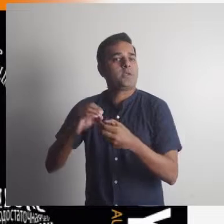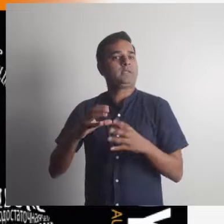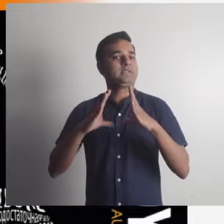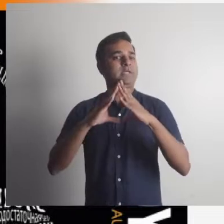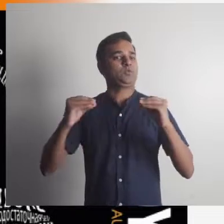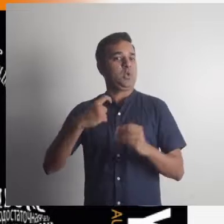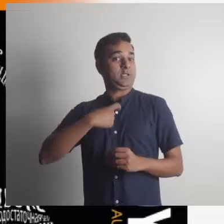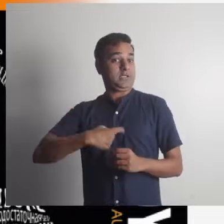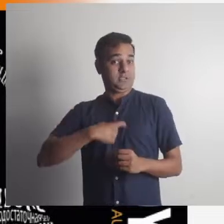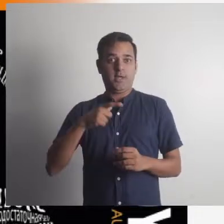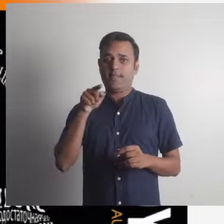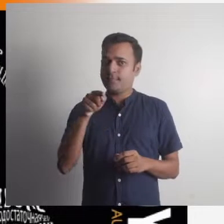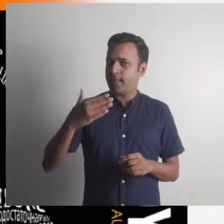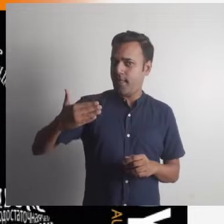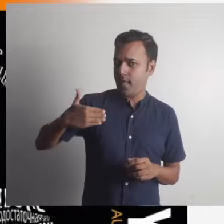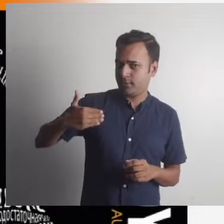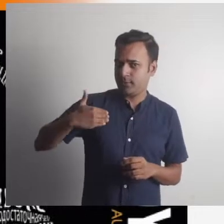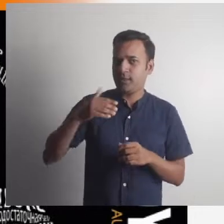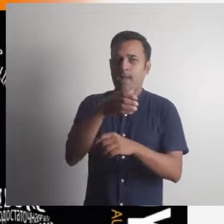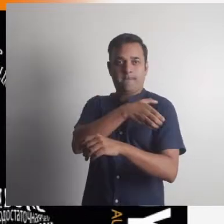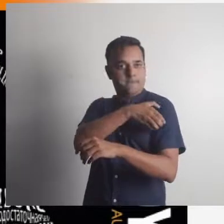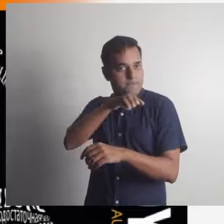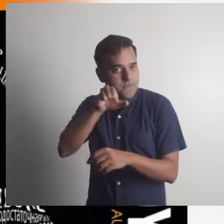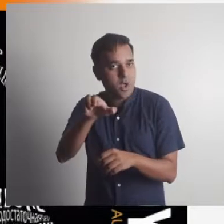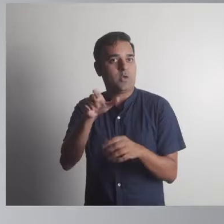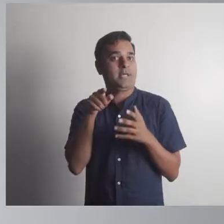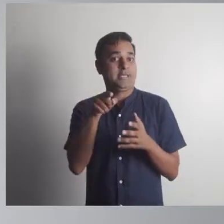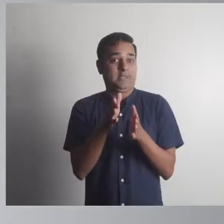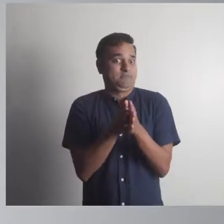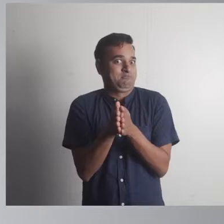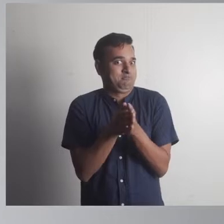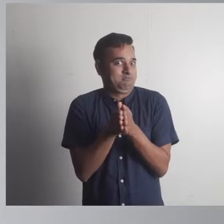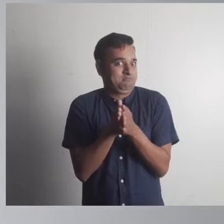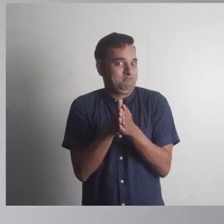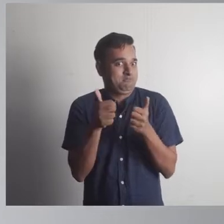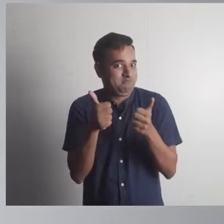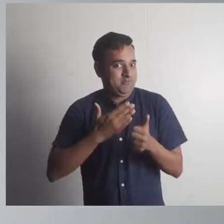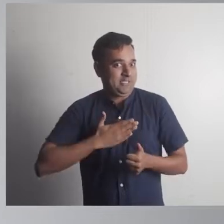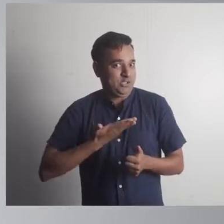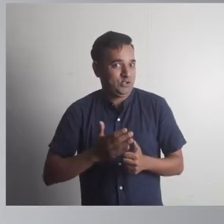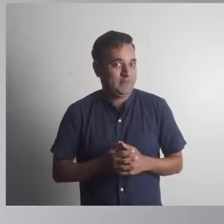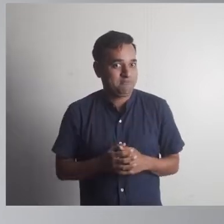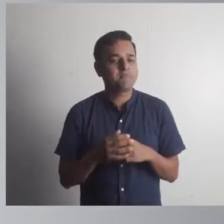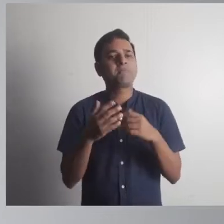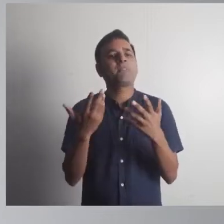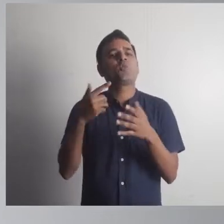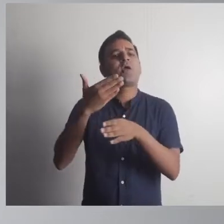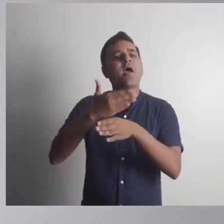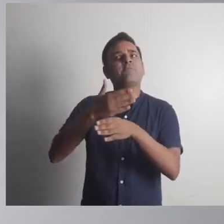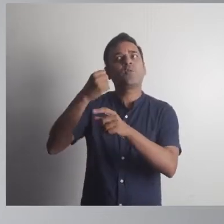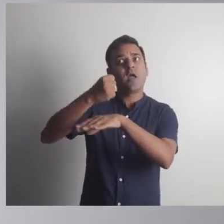are often the sets of work that governments find the most difficult. And if you think about it, there's a reason for that, right? Because what